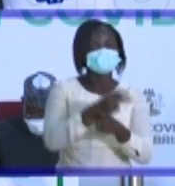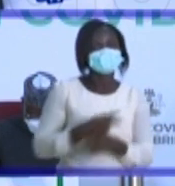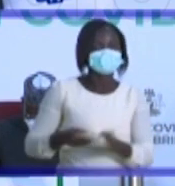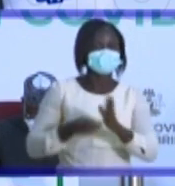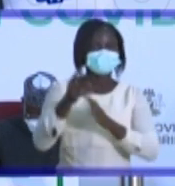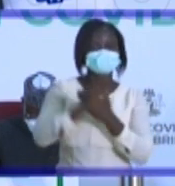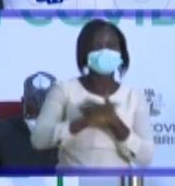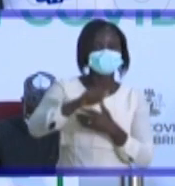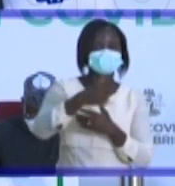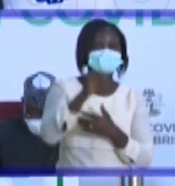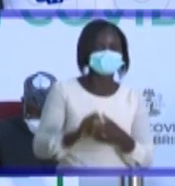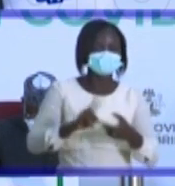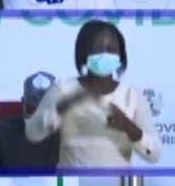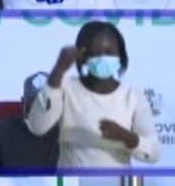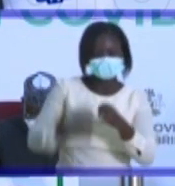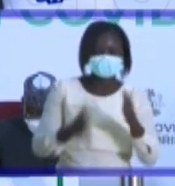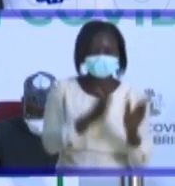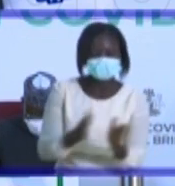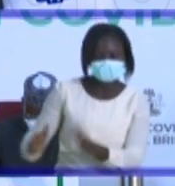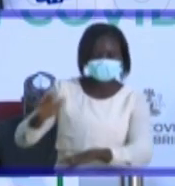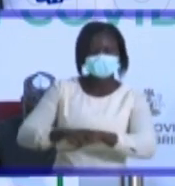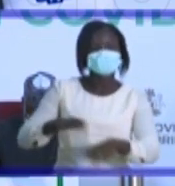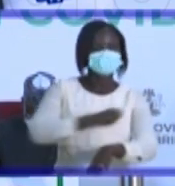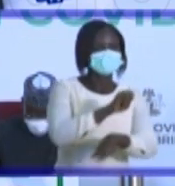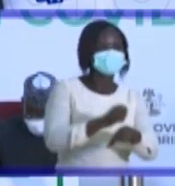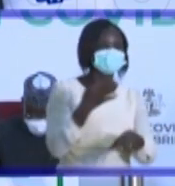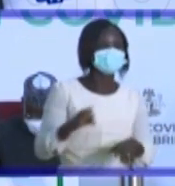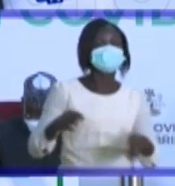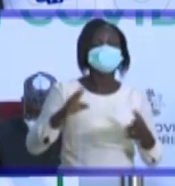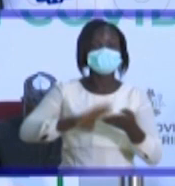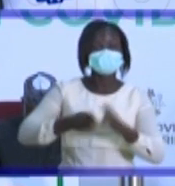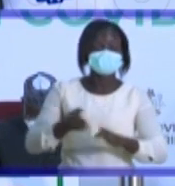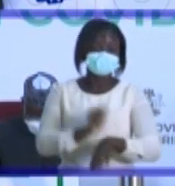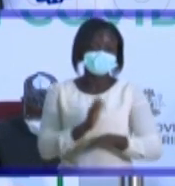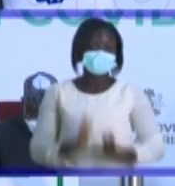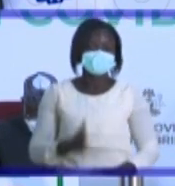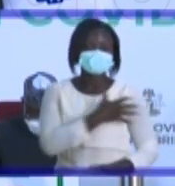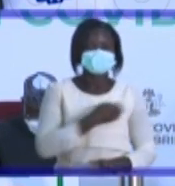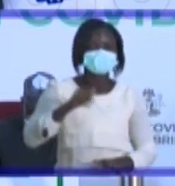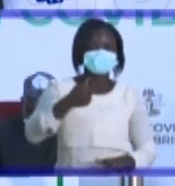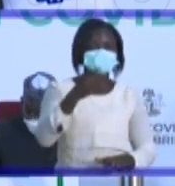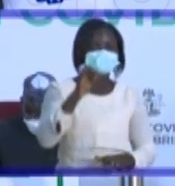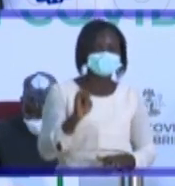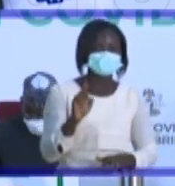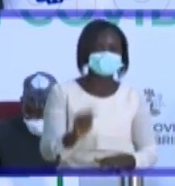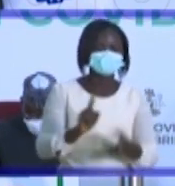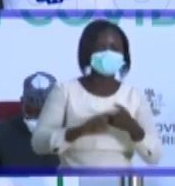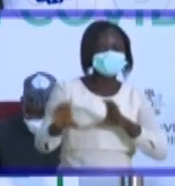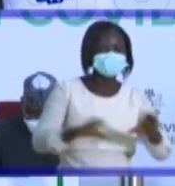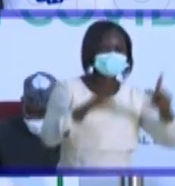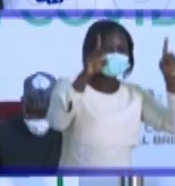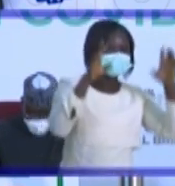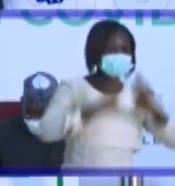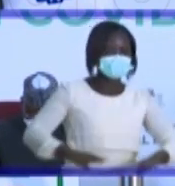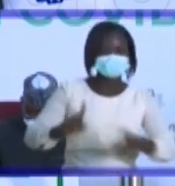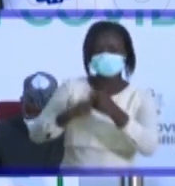to finalize plans on the engagement of existing community workers and agents to conduct house-to-house